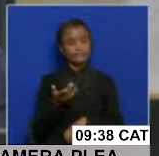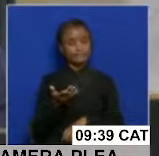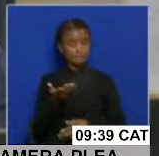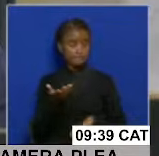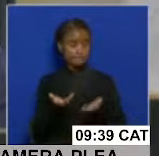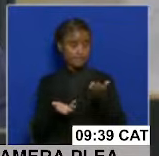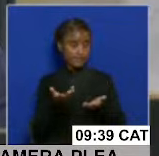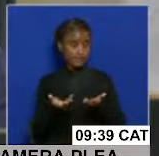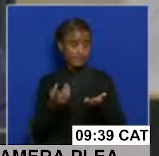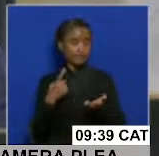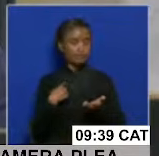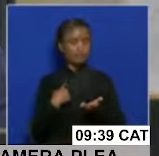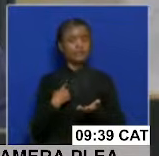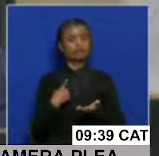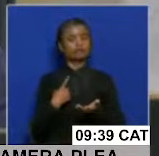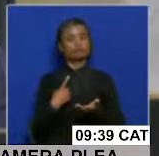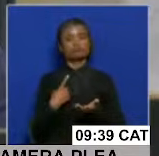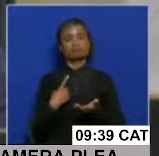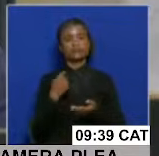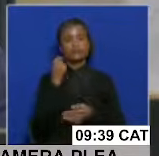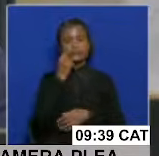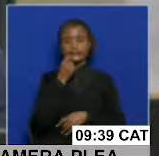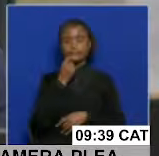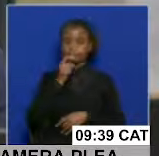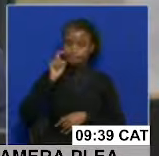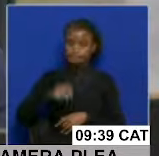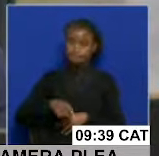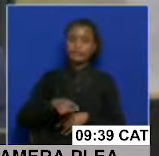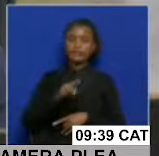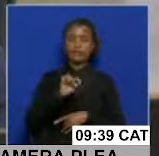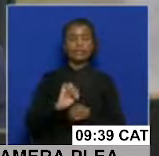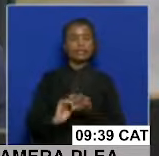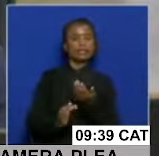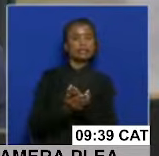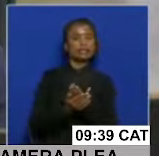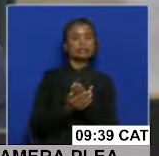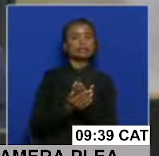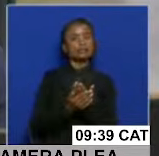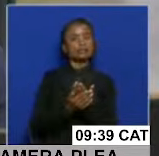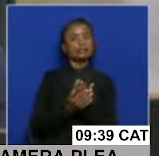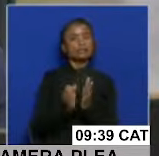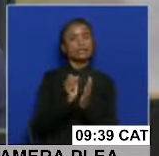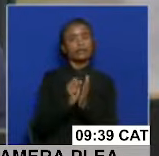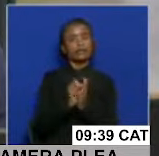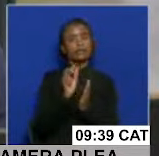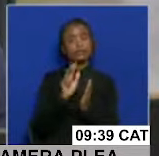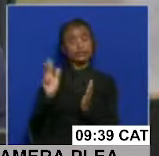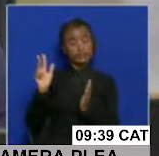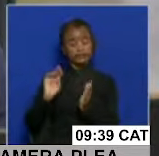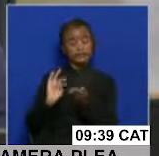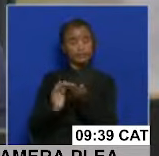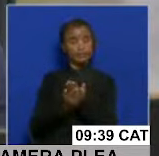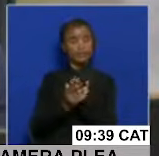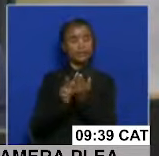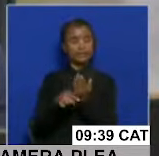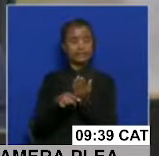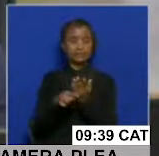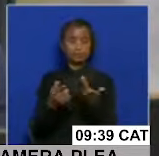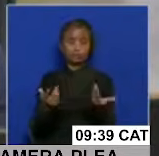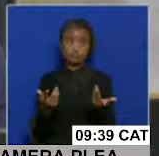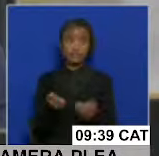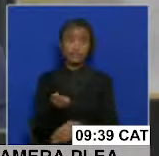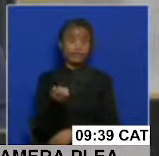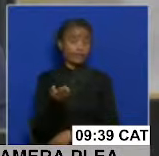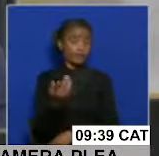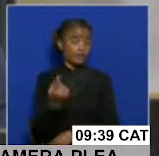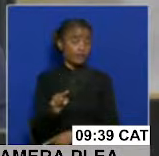that a supplementary affidavit be filed. How long that would take, I have no idea. And